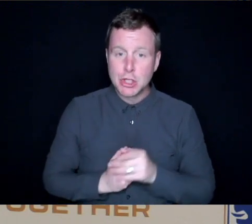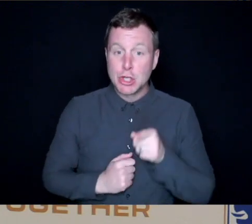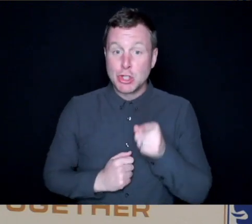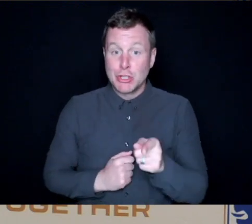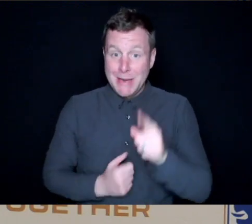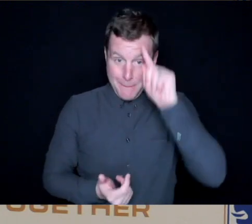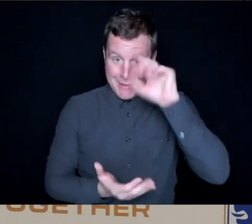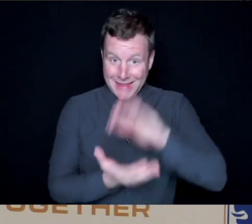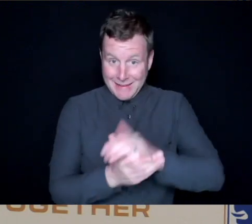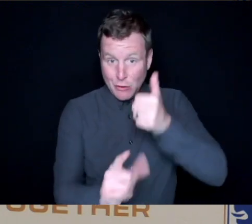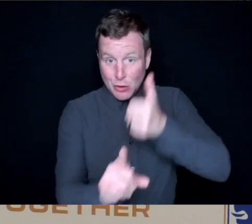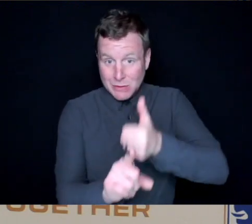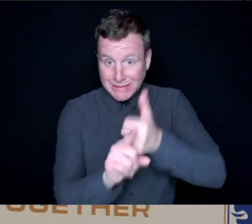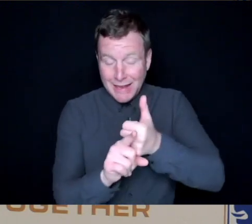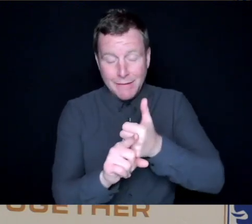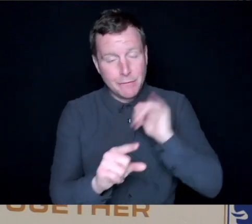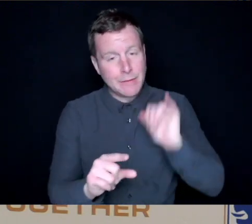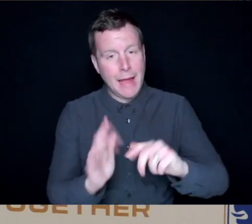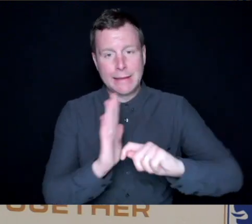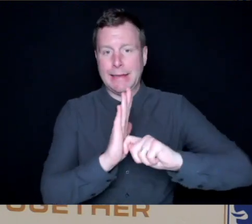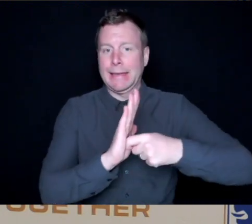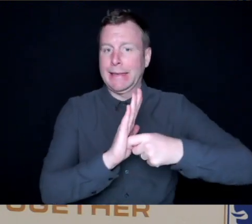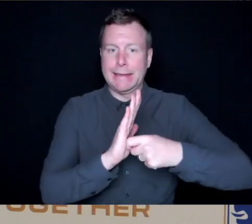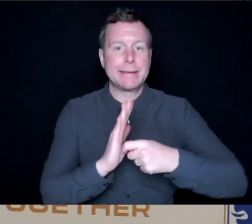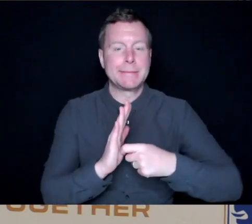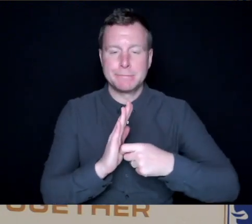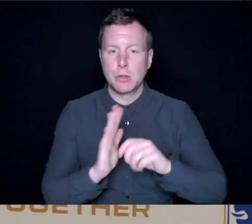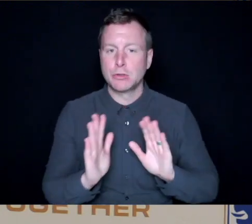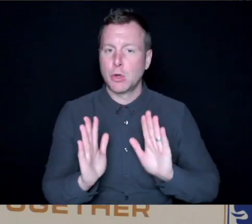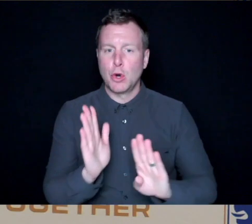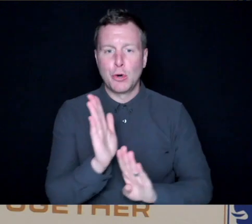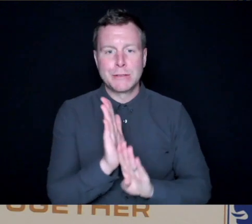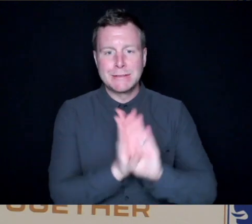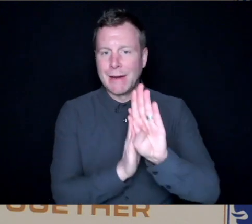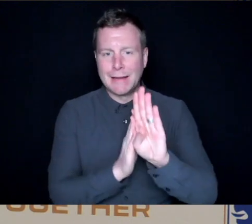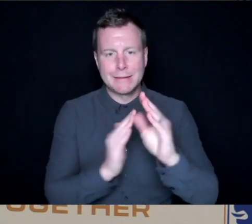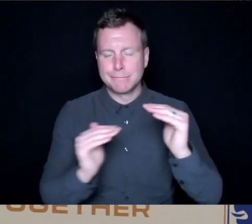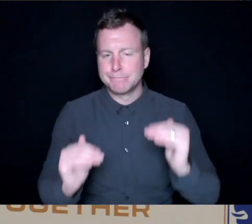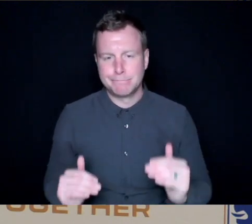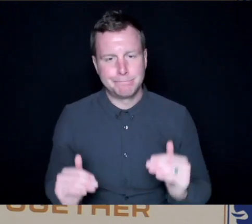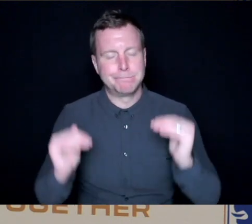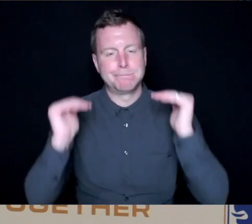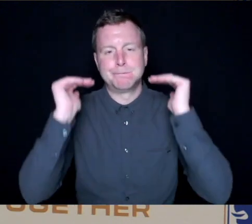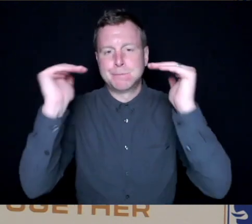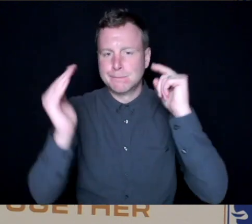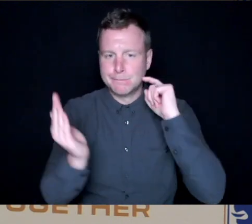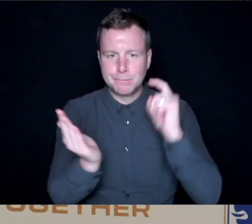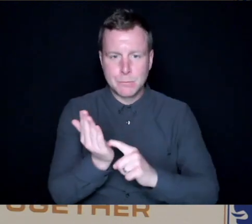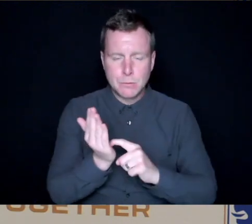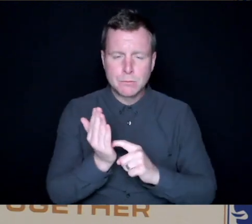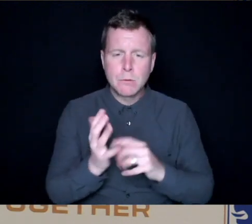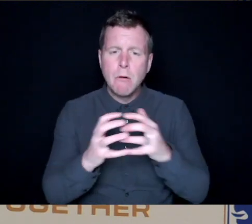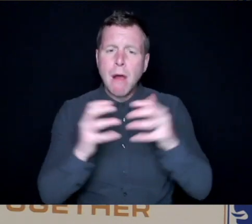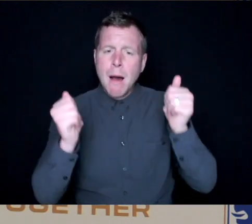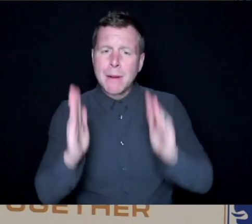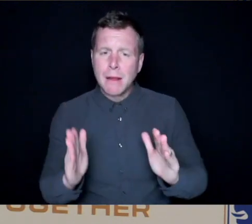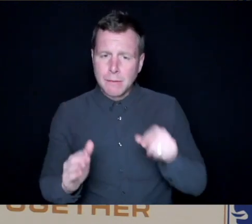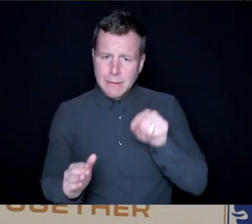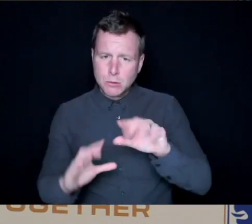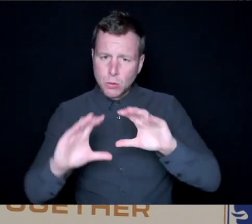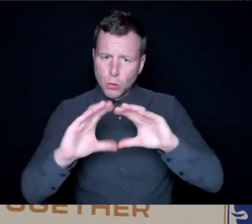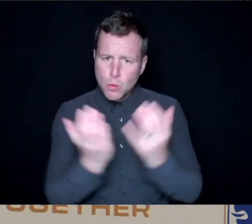herself now too, which I think is a huge attribute to her. So yeah, her development's been exceptional. There's a lot of players in this